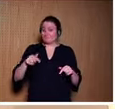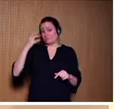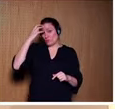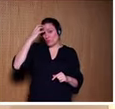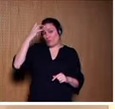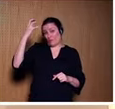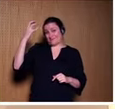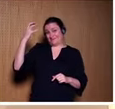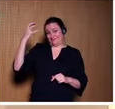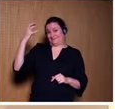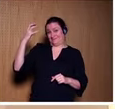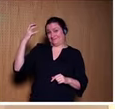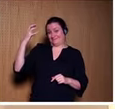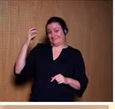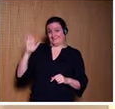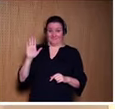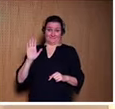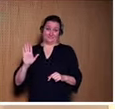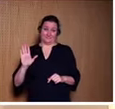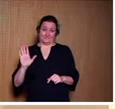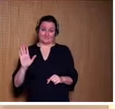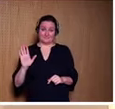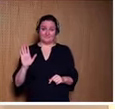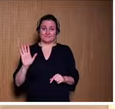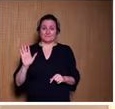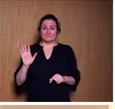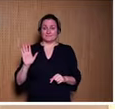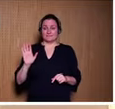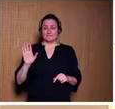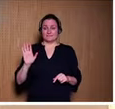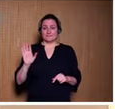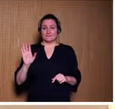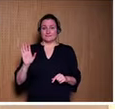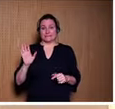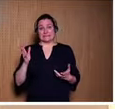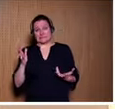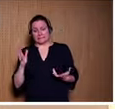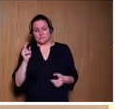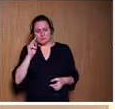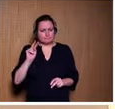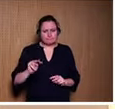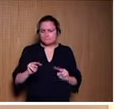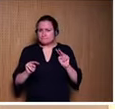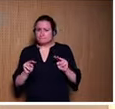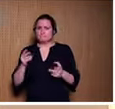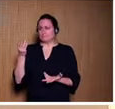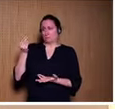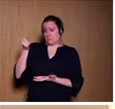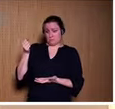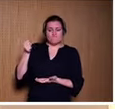an incredible opportunity cost in terms of what we should and could be using our time and our funding